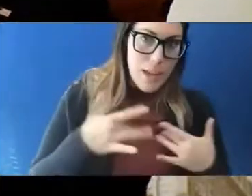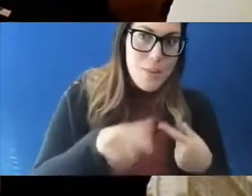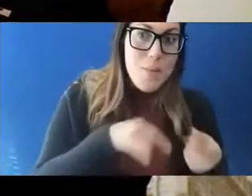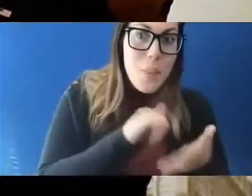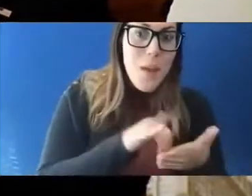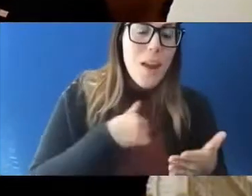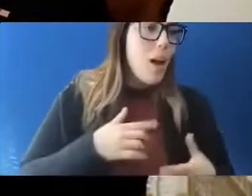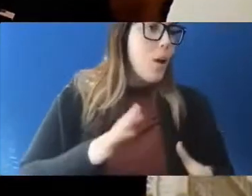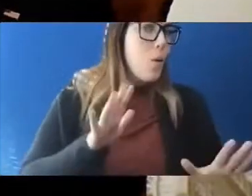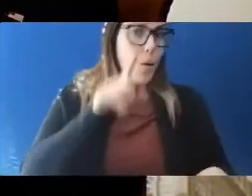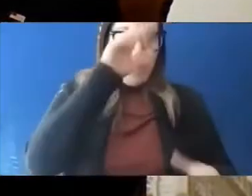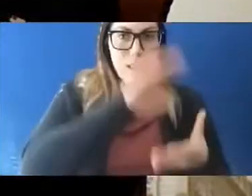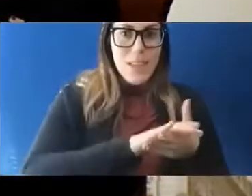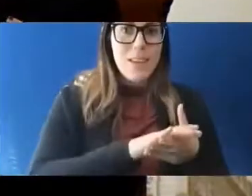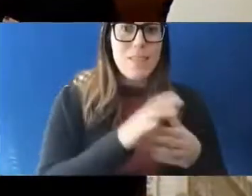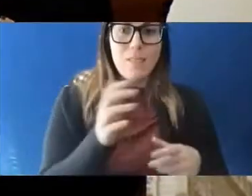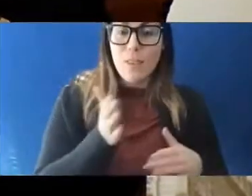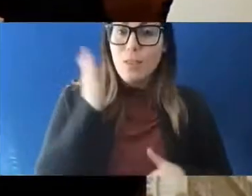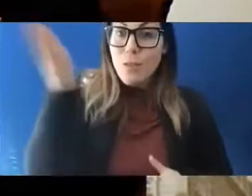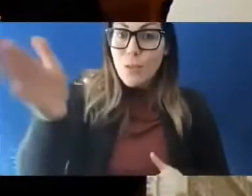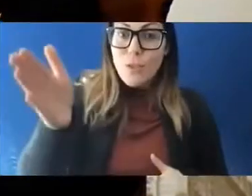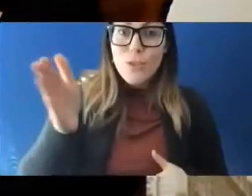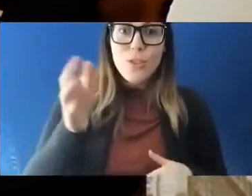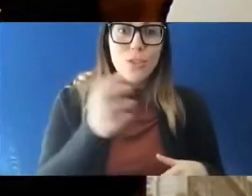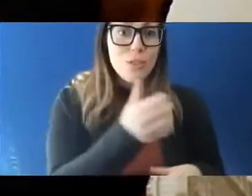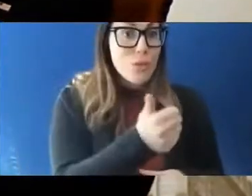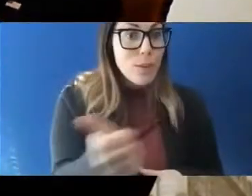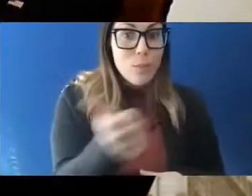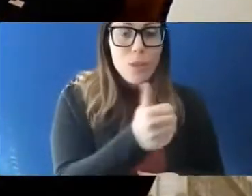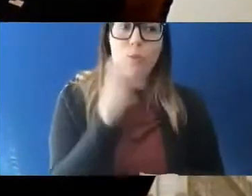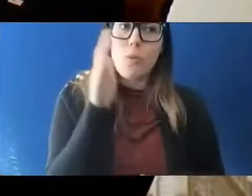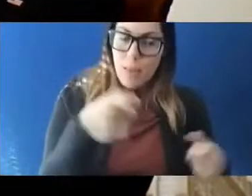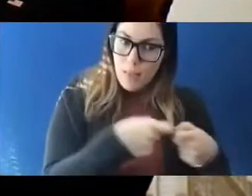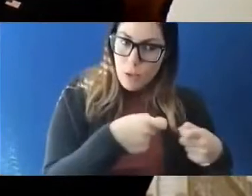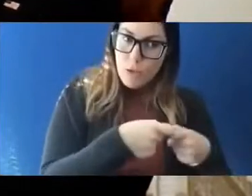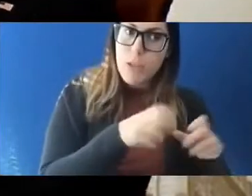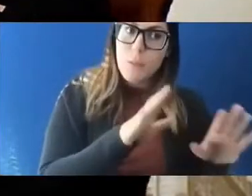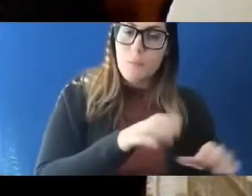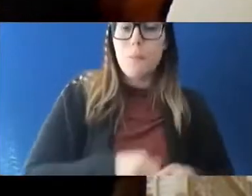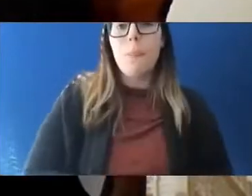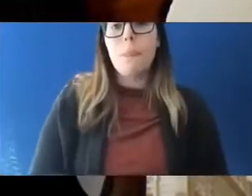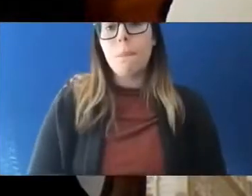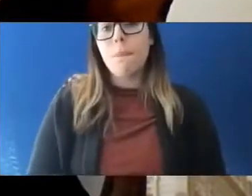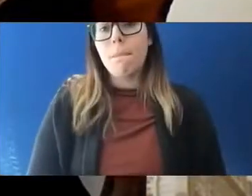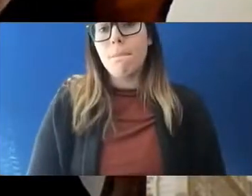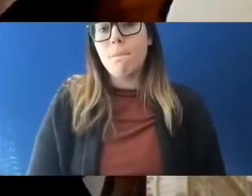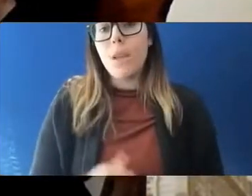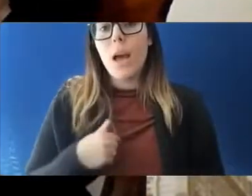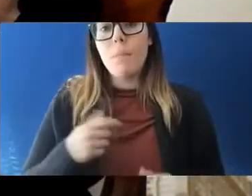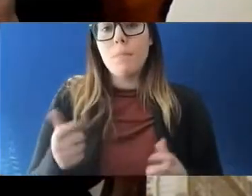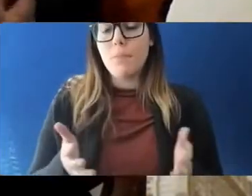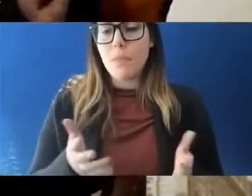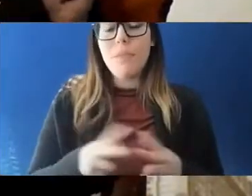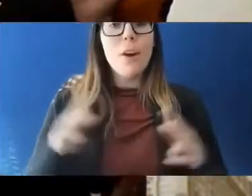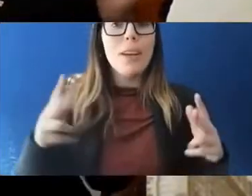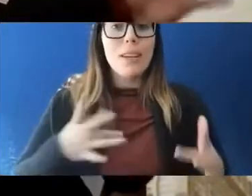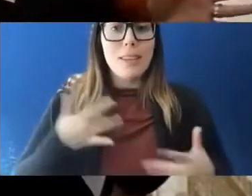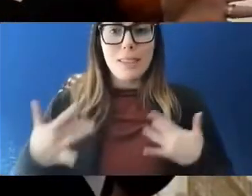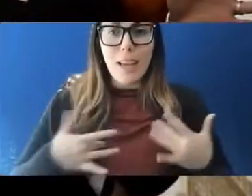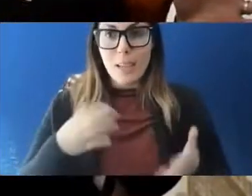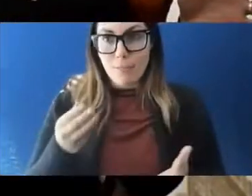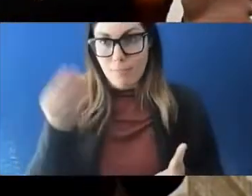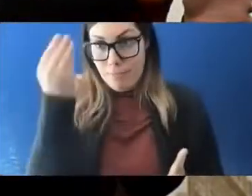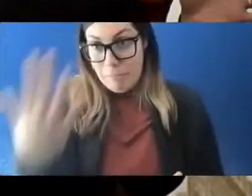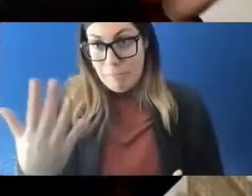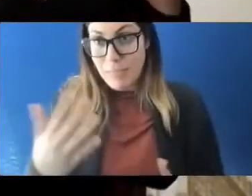I believe that the future of transportation is electric. And let's take a look at, in particular, I'm very excited, I must confess,